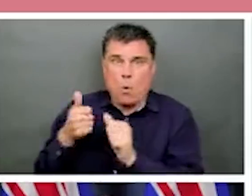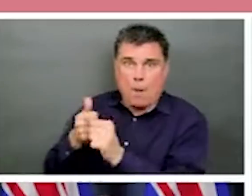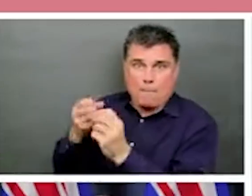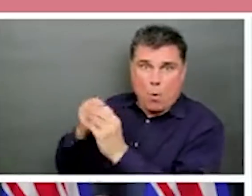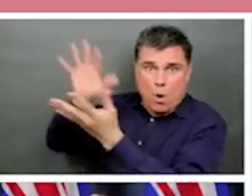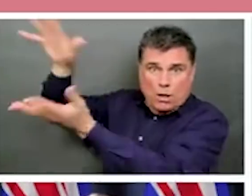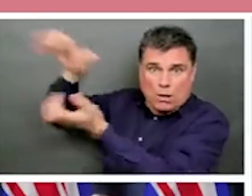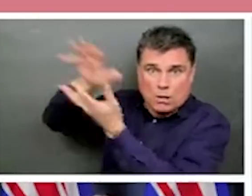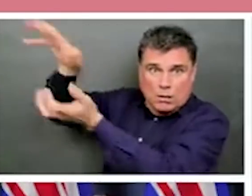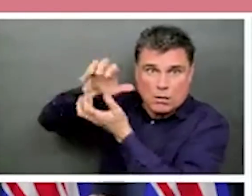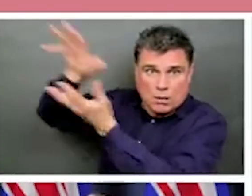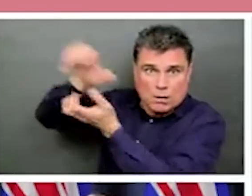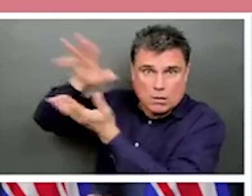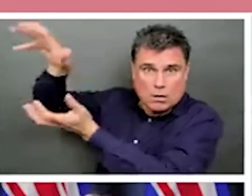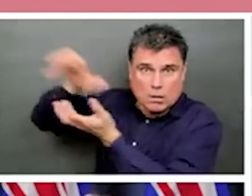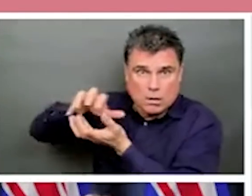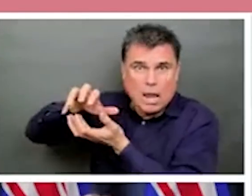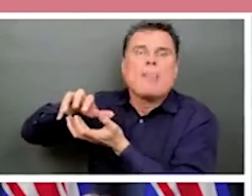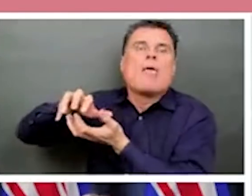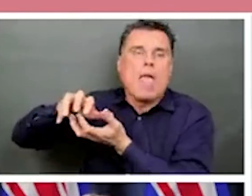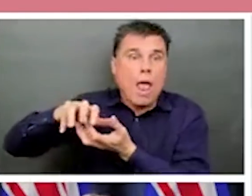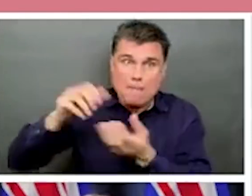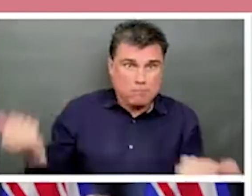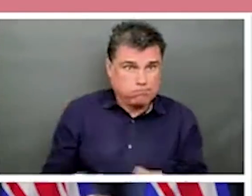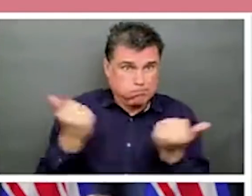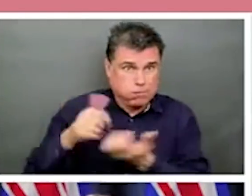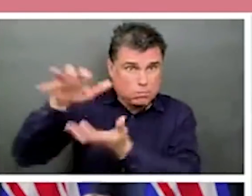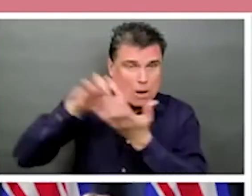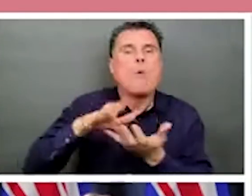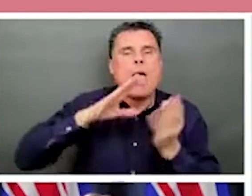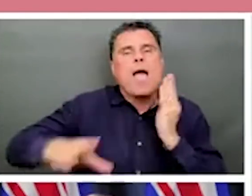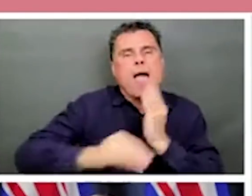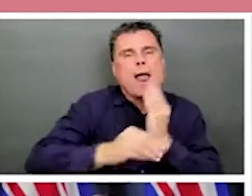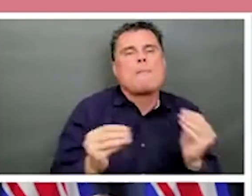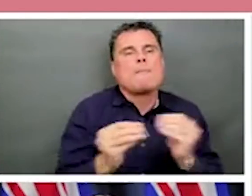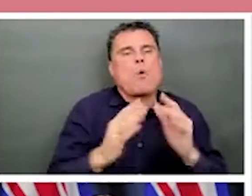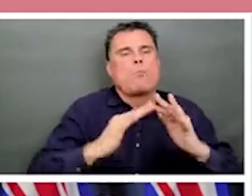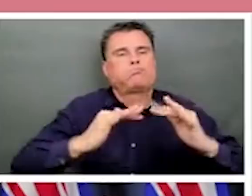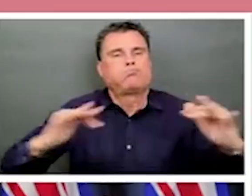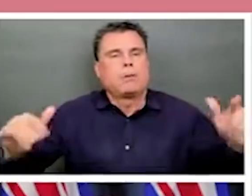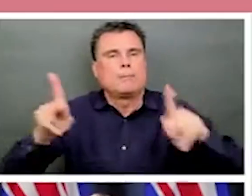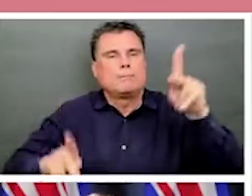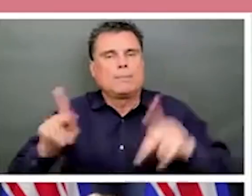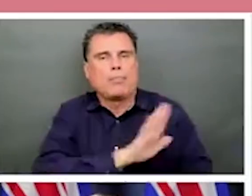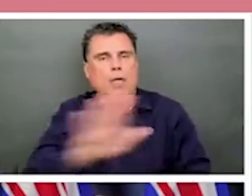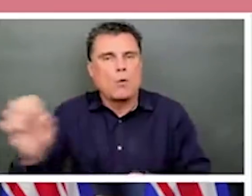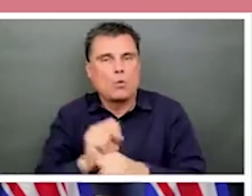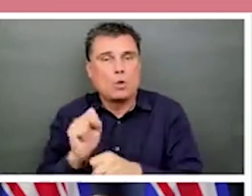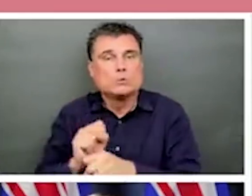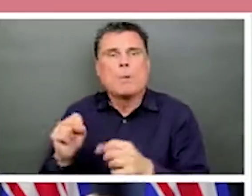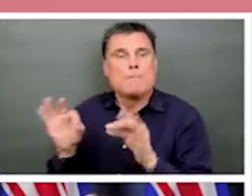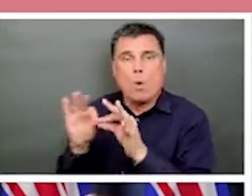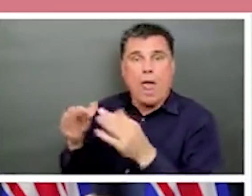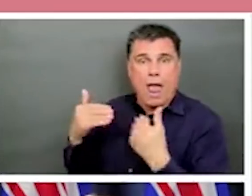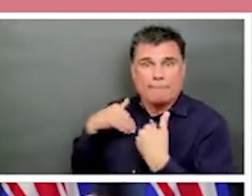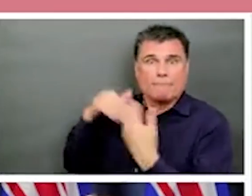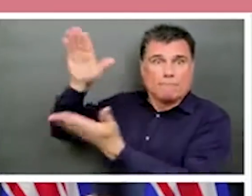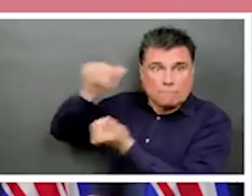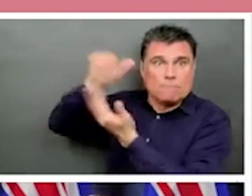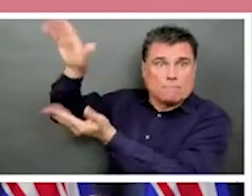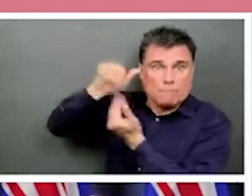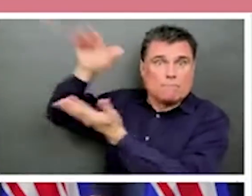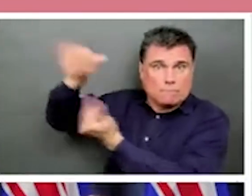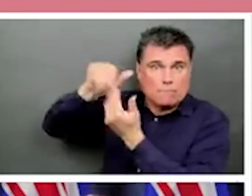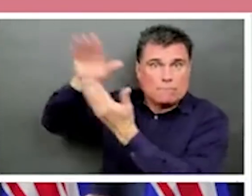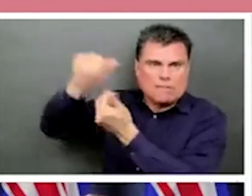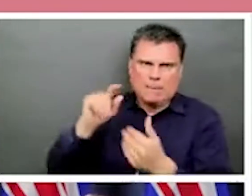we'll also be targeting additional worker groups as we need until we get everybody in BC